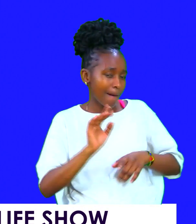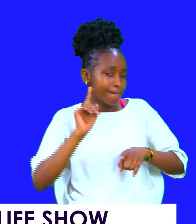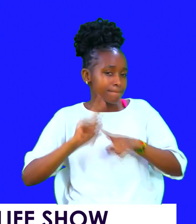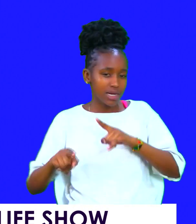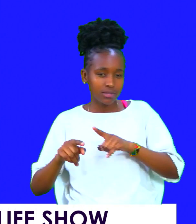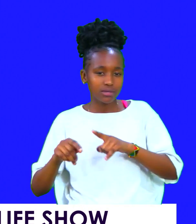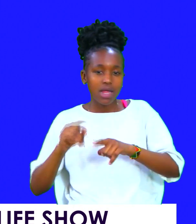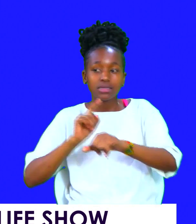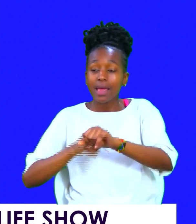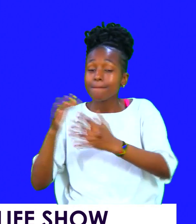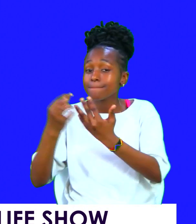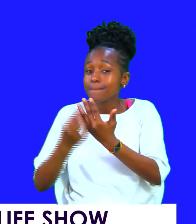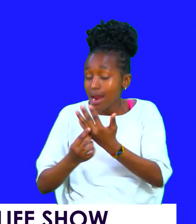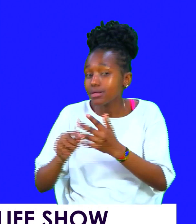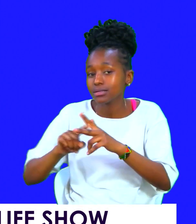What did you learn